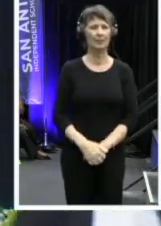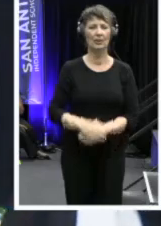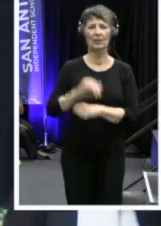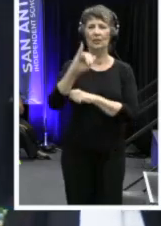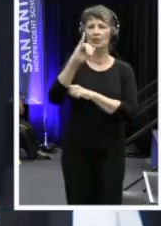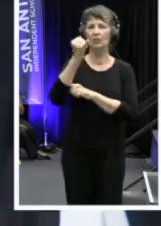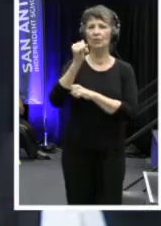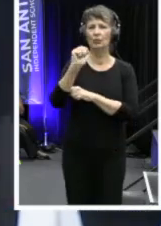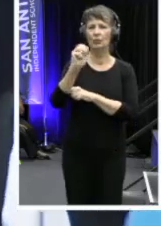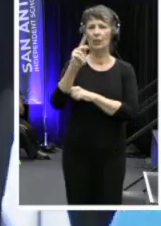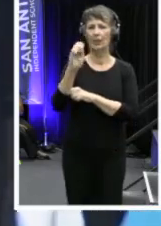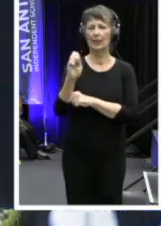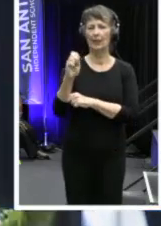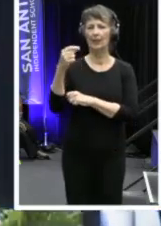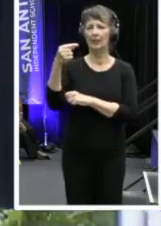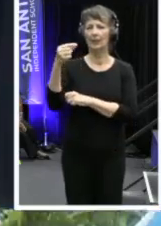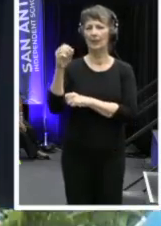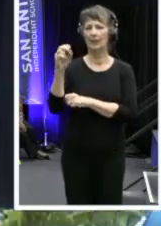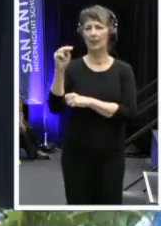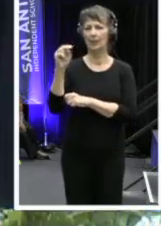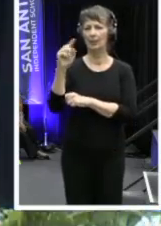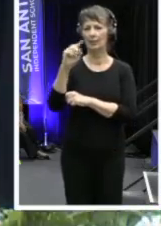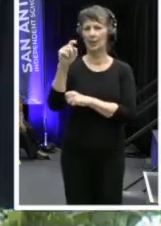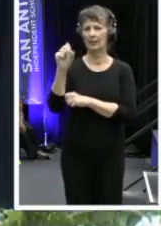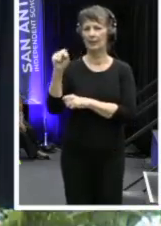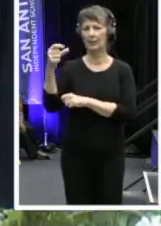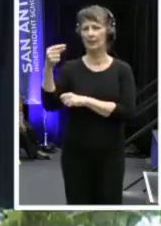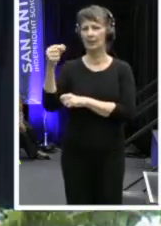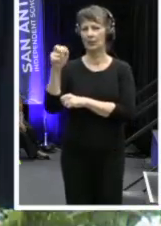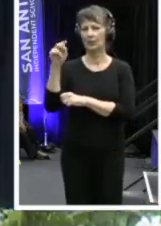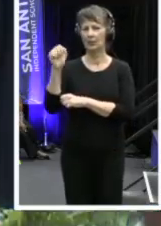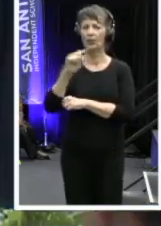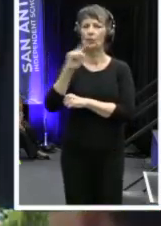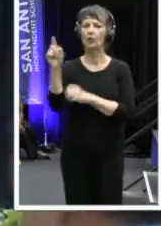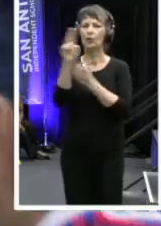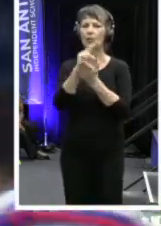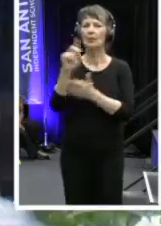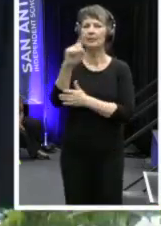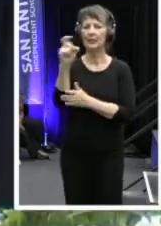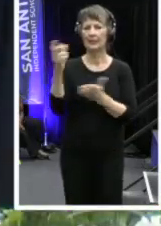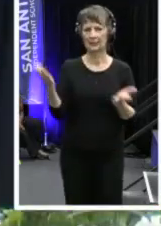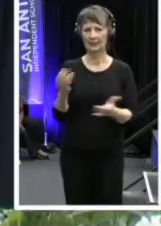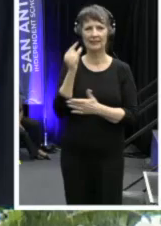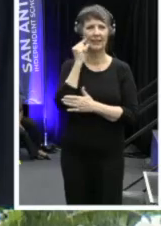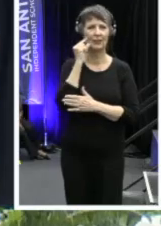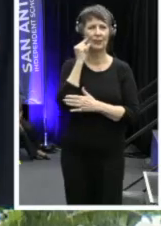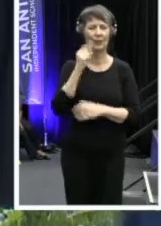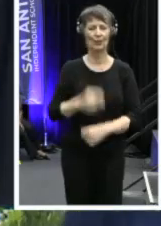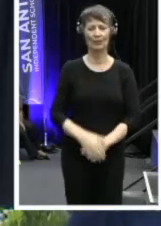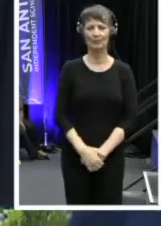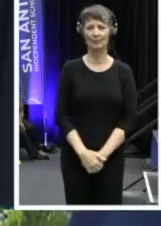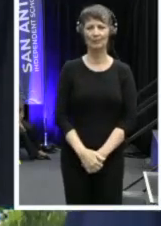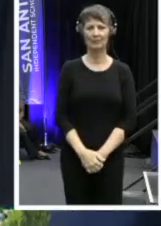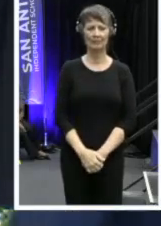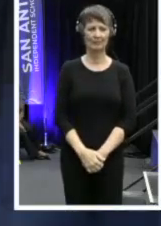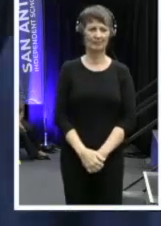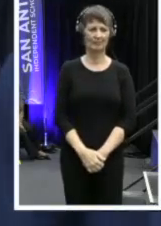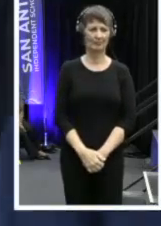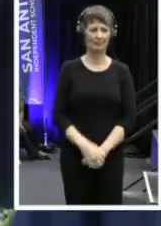Jackie Guadalupe Gonzalez Garcia will be attending the University of Texas at San Antonio.